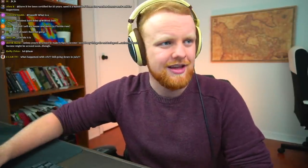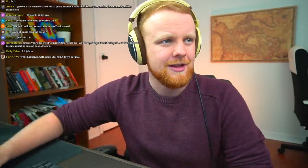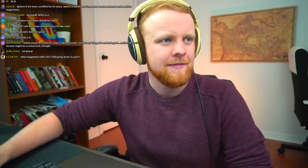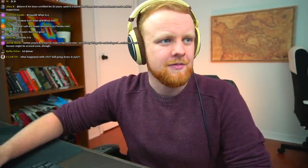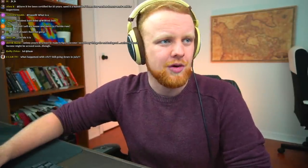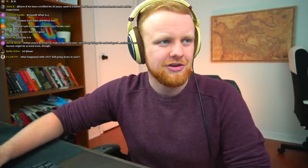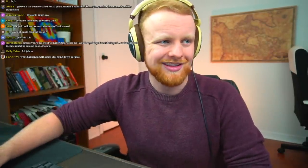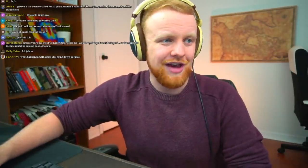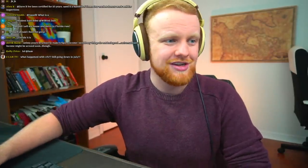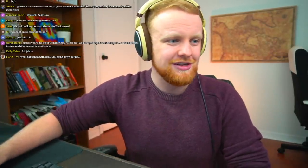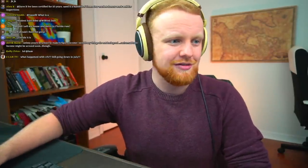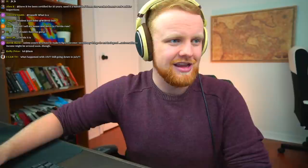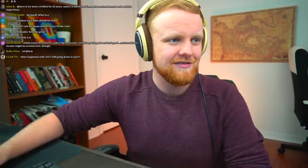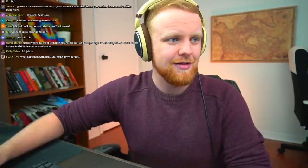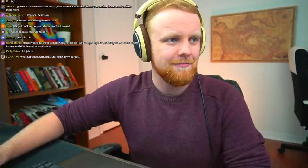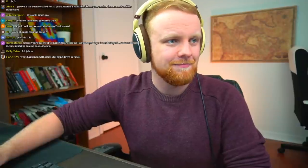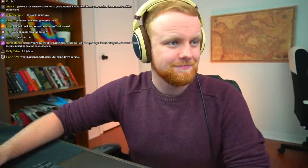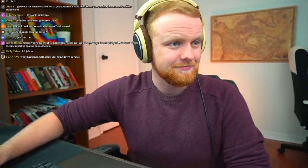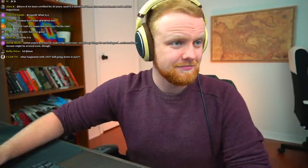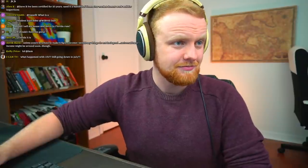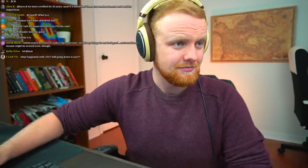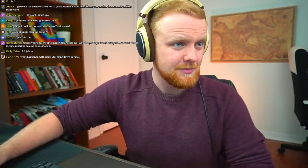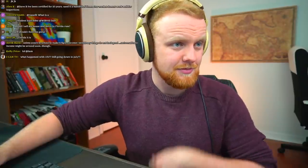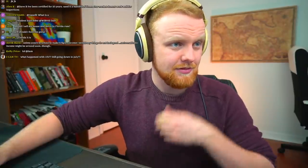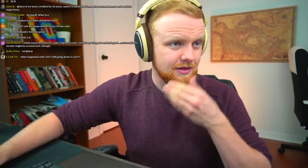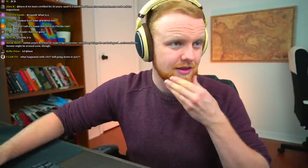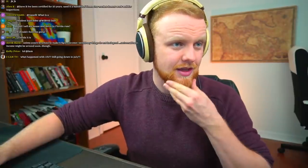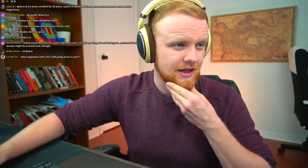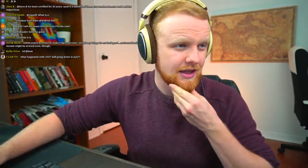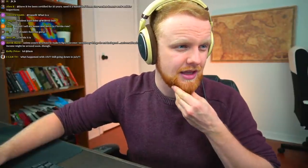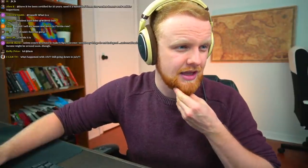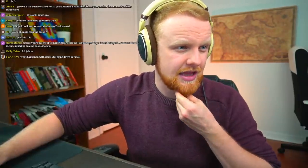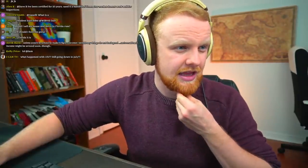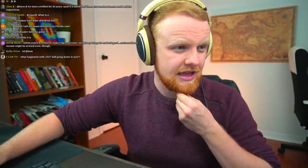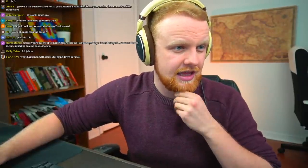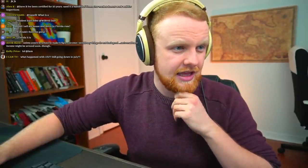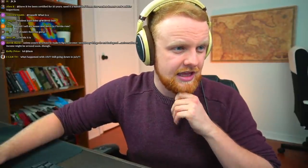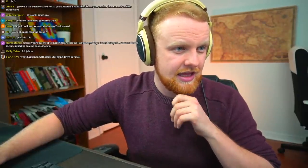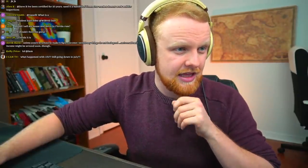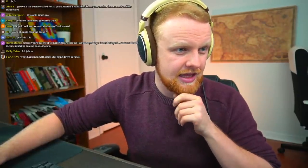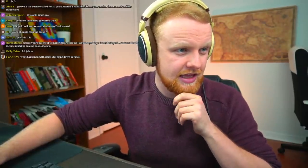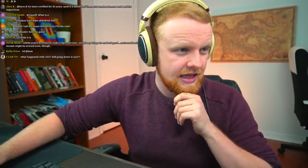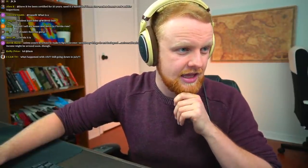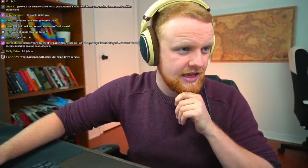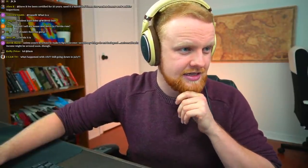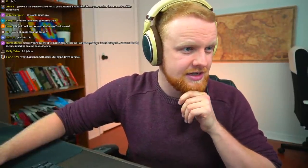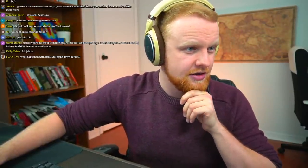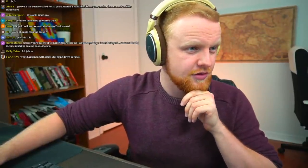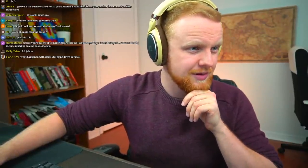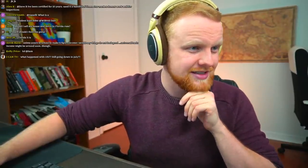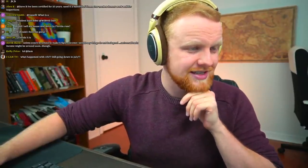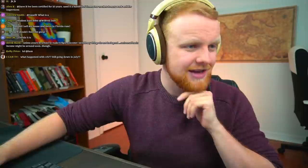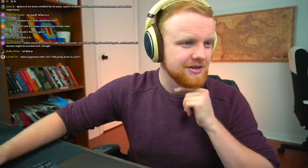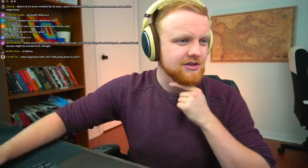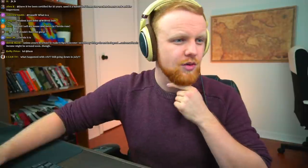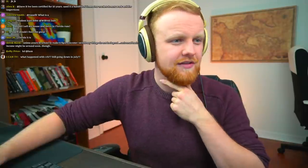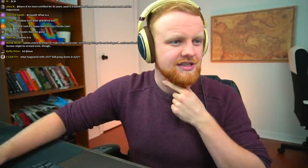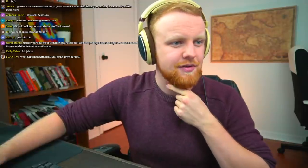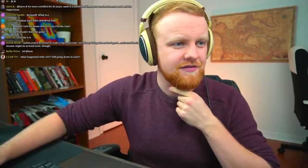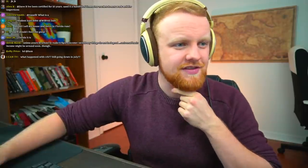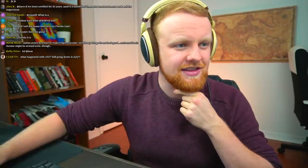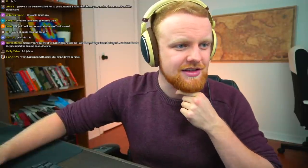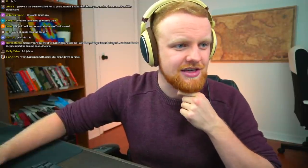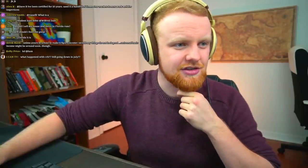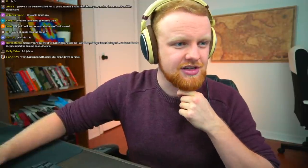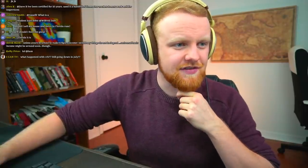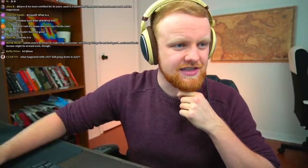with what you're allowed to do, Dave, but Tito Rick says, hi, Russell. Wife has